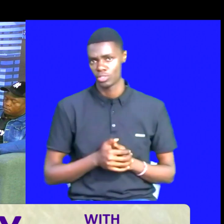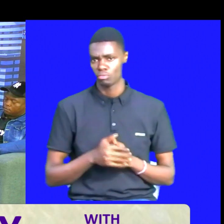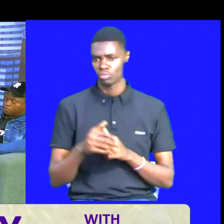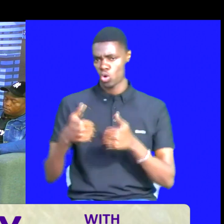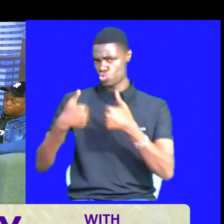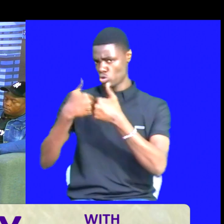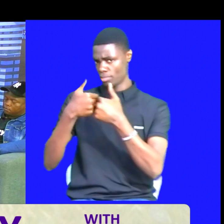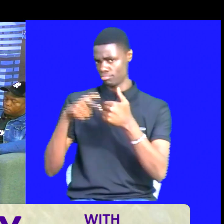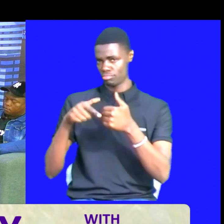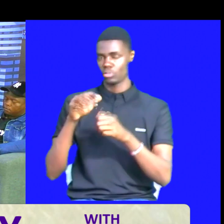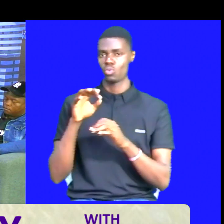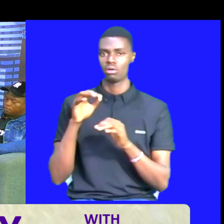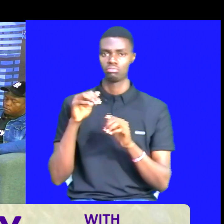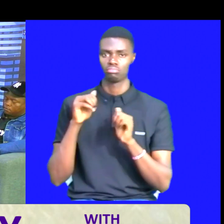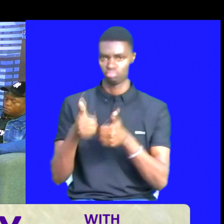was good.